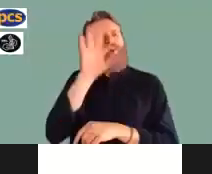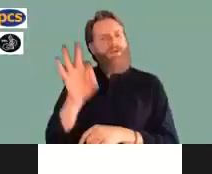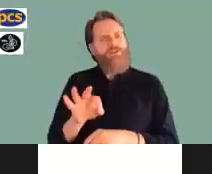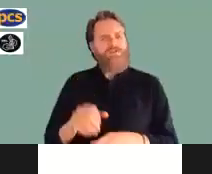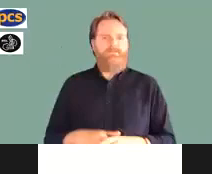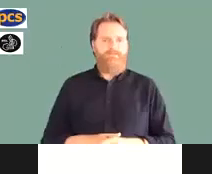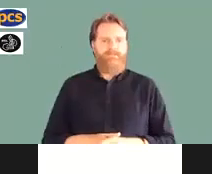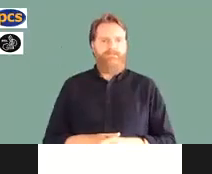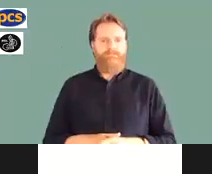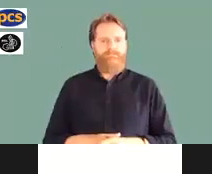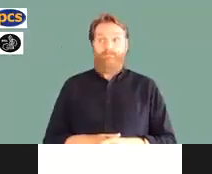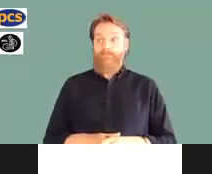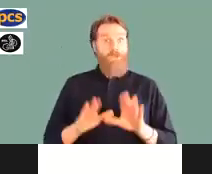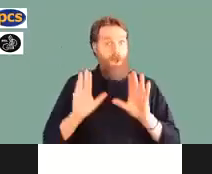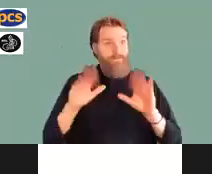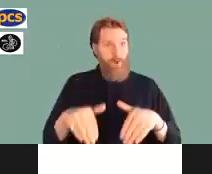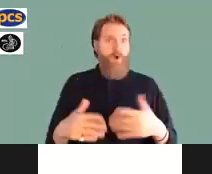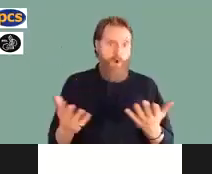yeah. Basically,